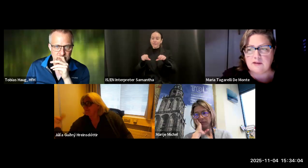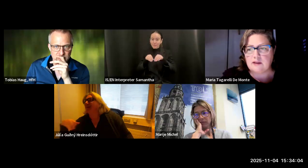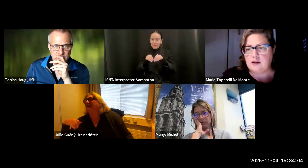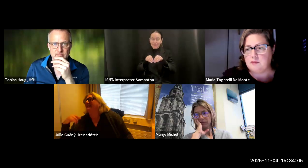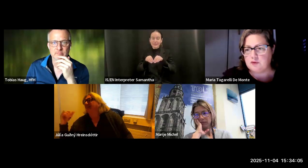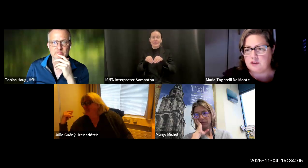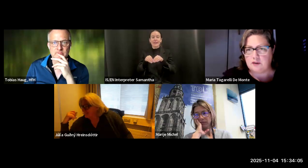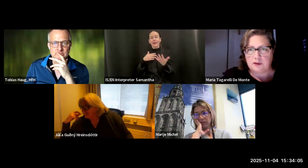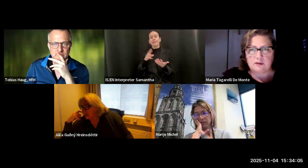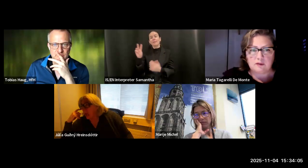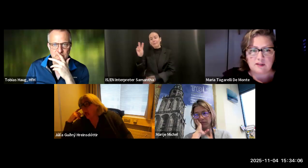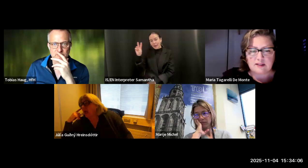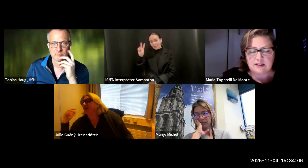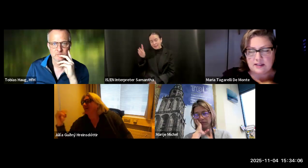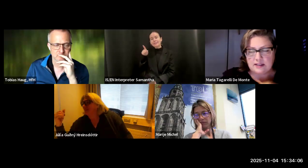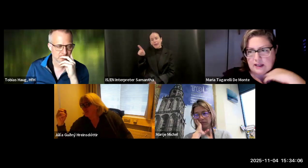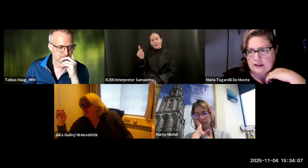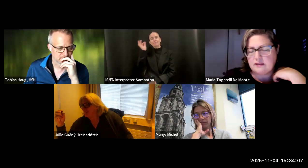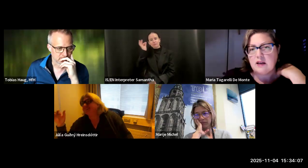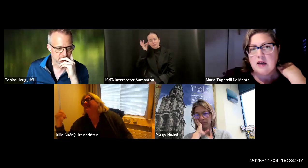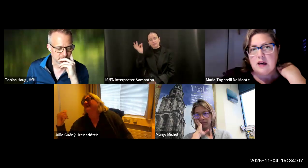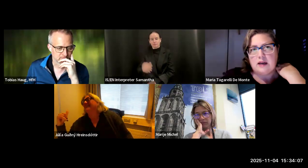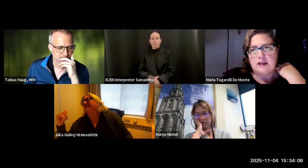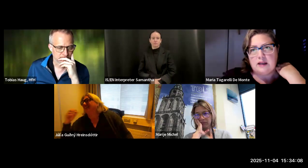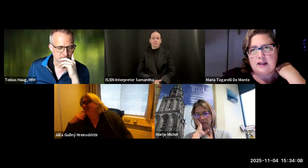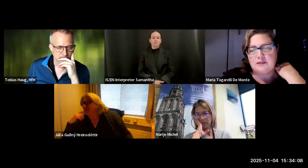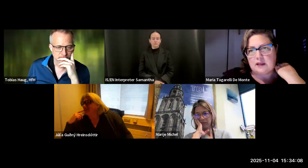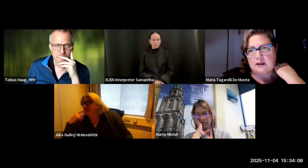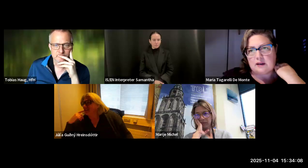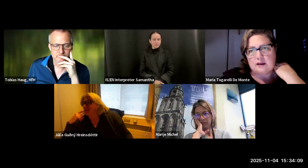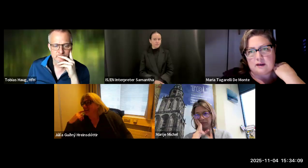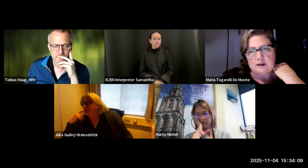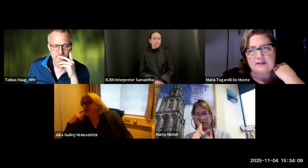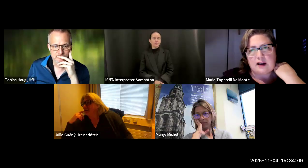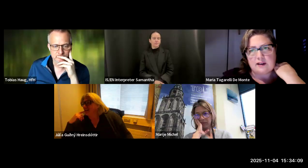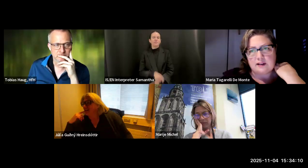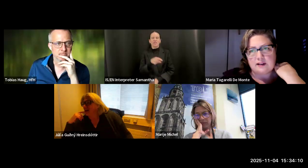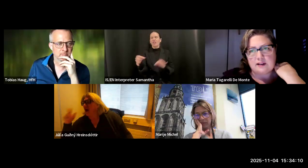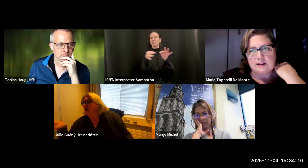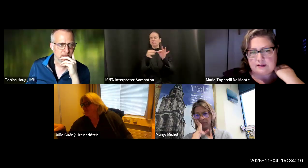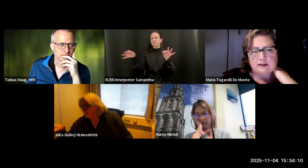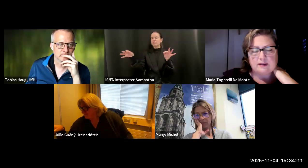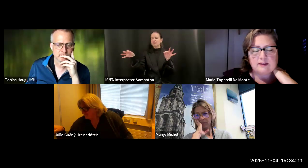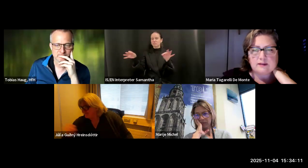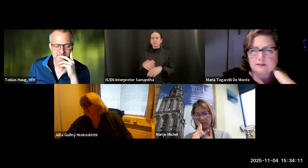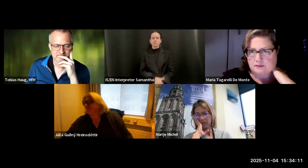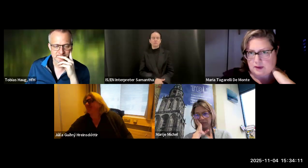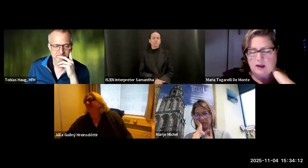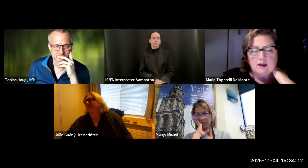my parents and they're both hearing. So this is the sentence that is being signed in